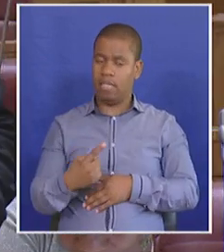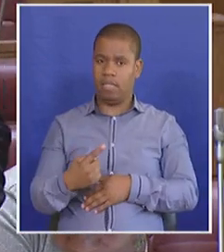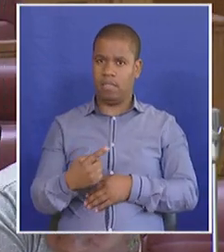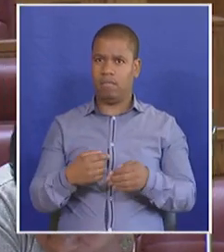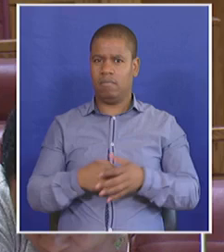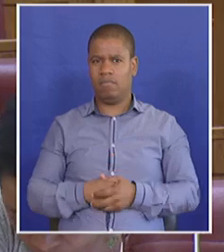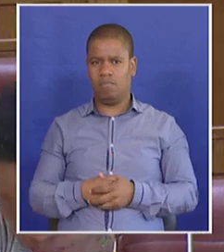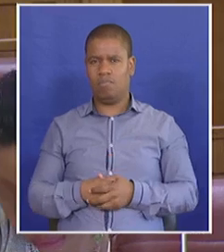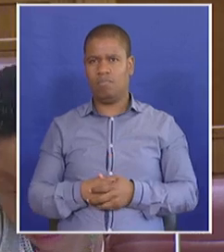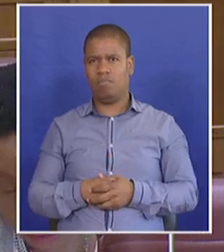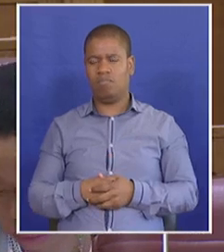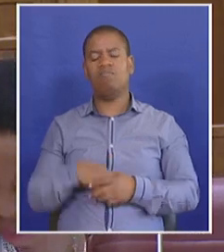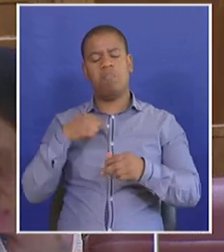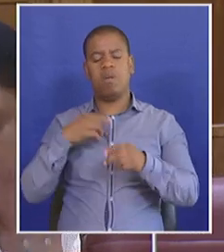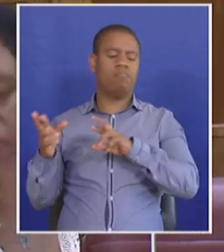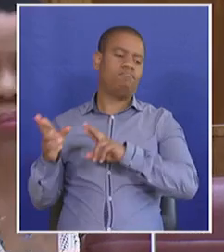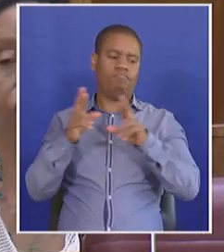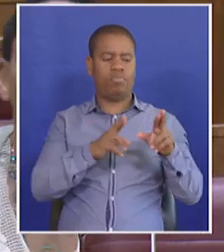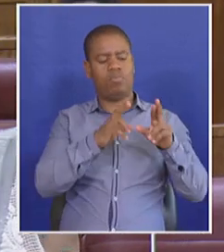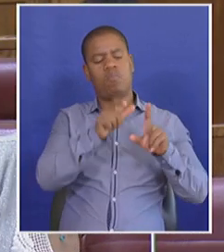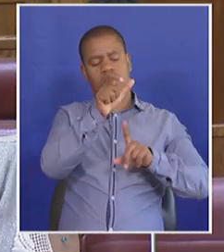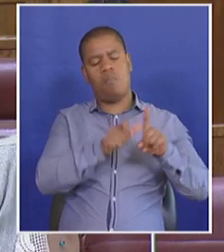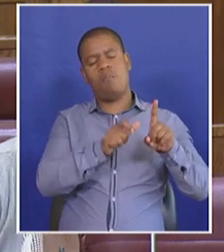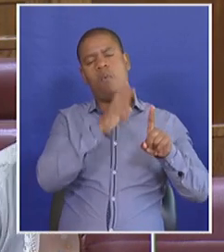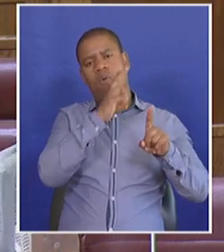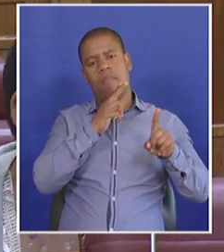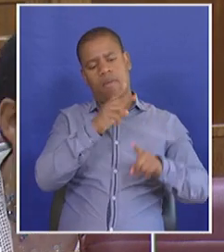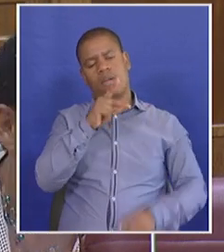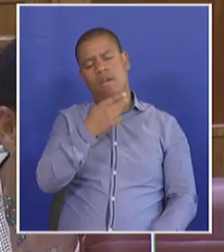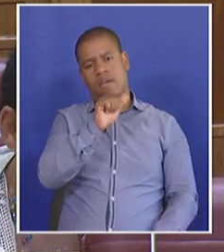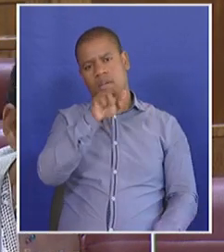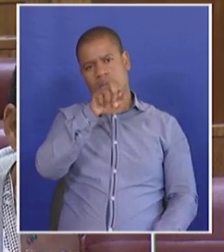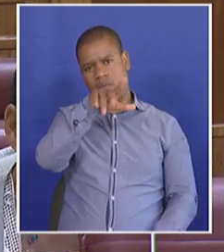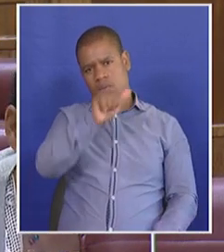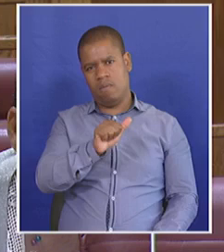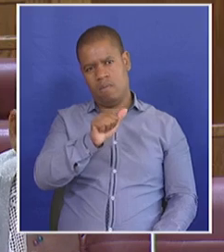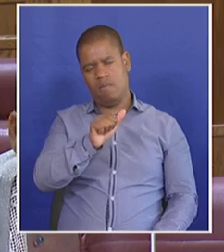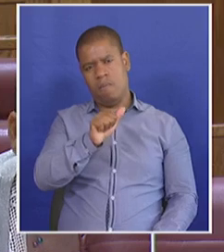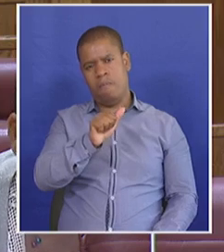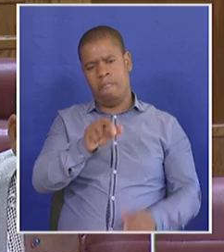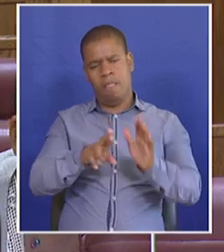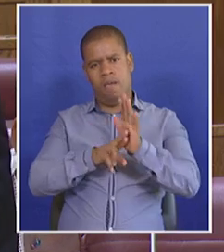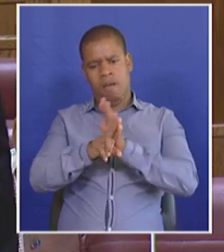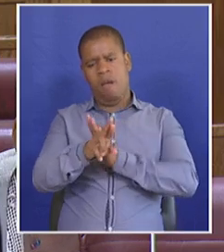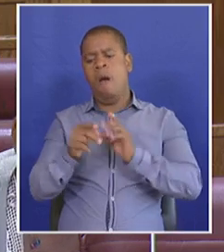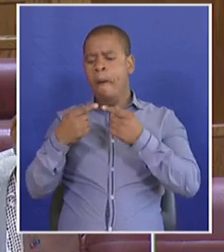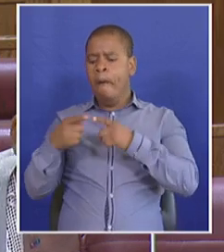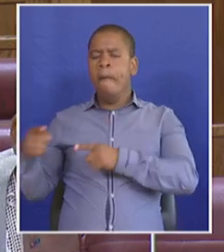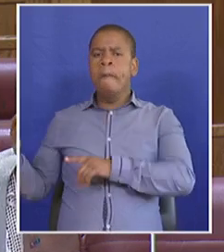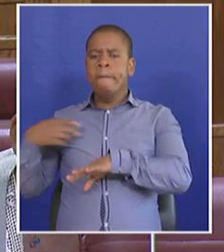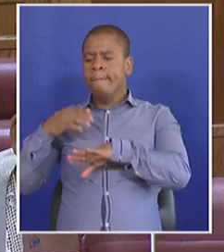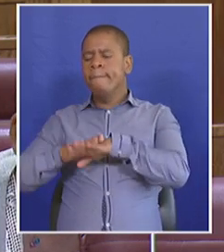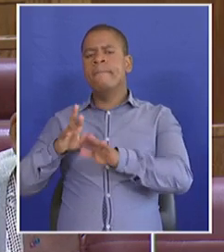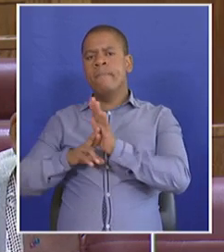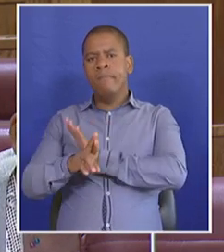fact, it was in reference to Honorable Kaula, but Honorable Kaula is a representative amongst many here, and I think he represents